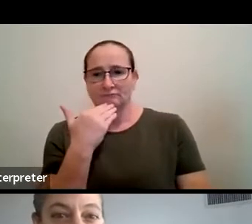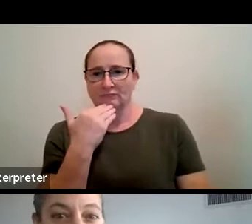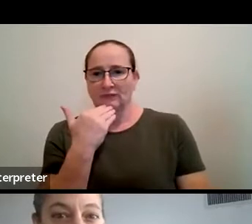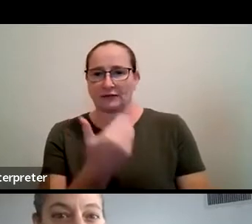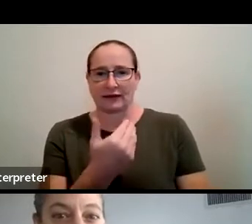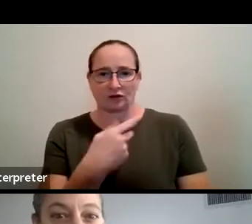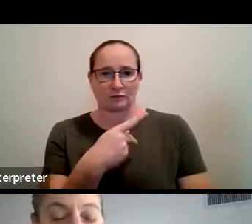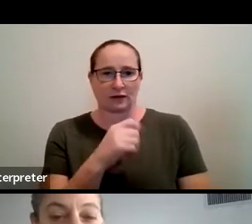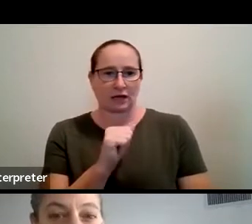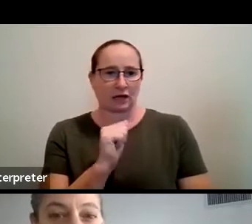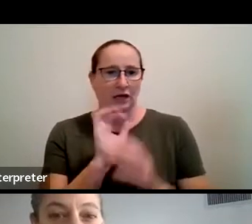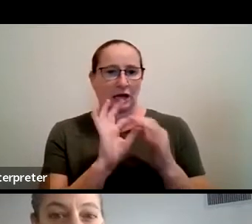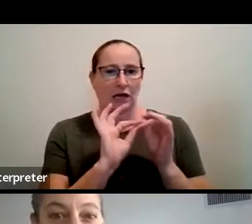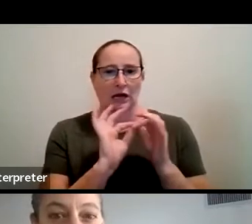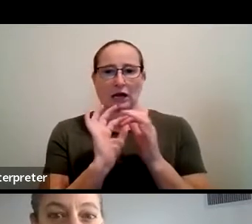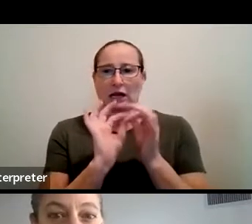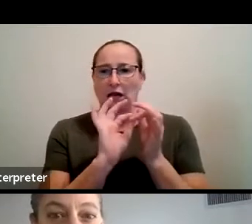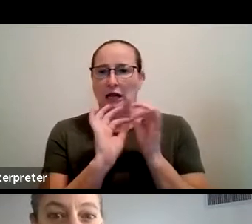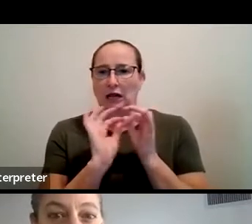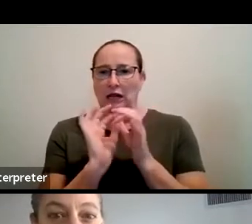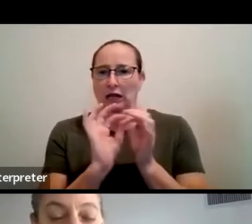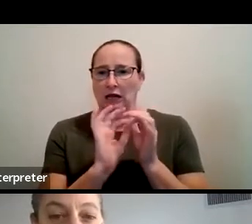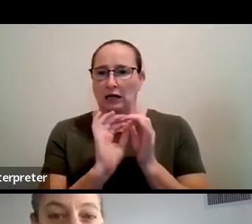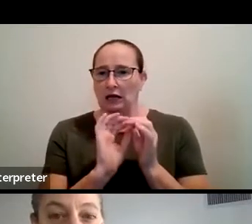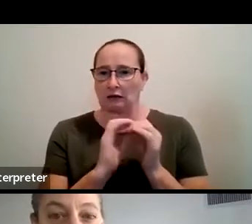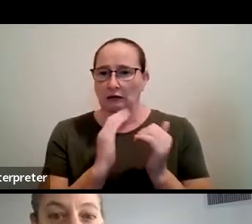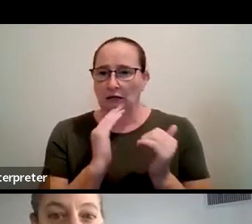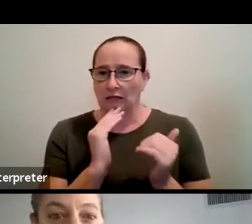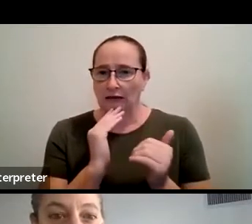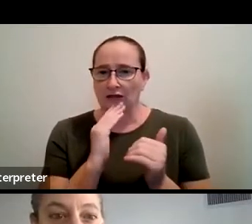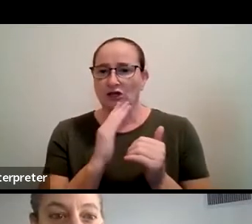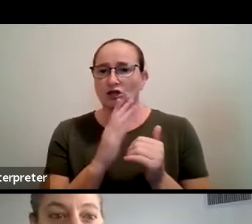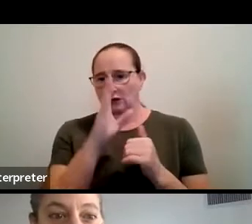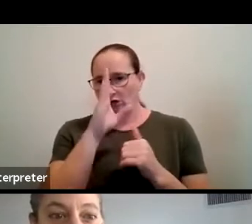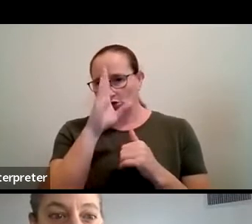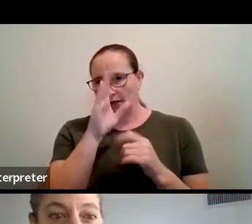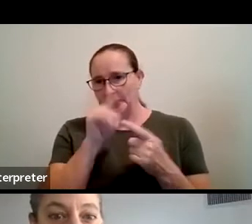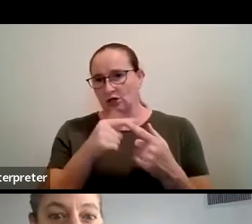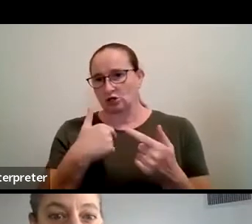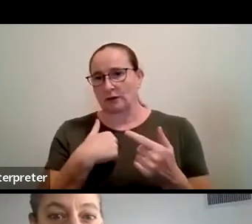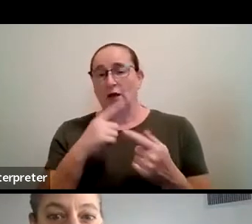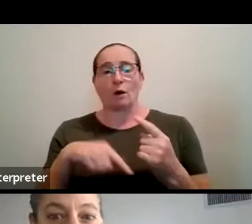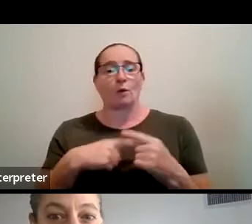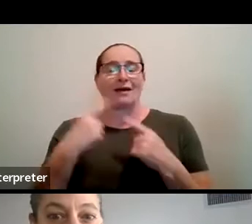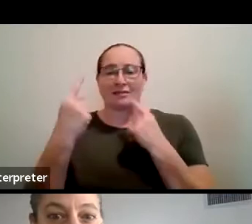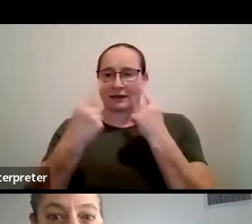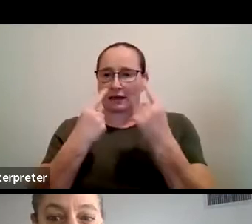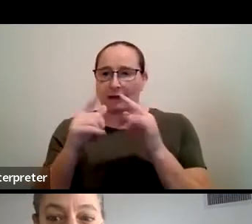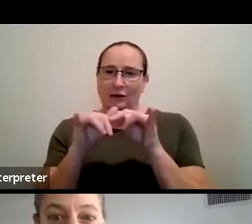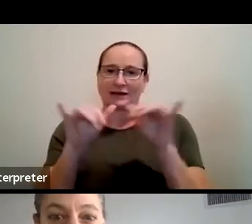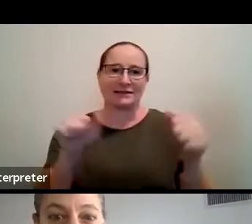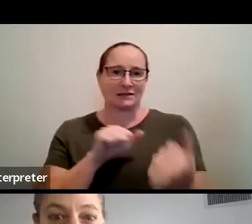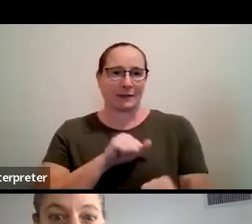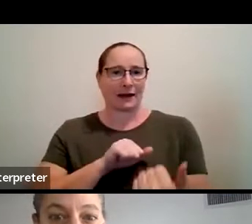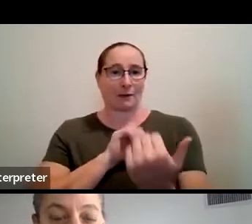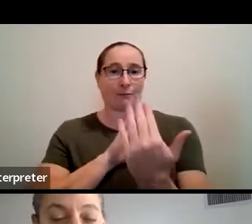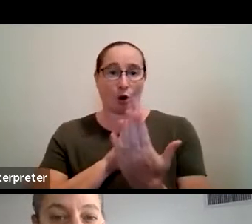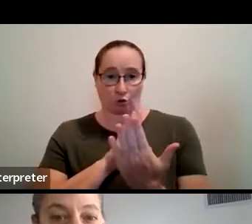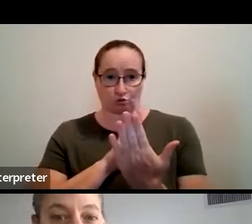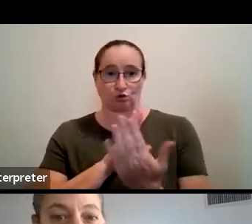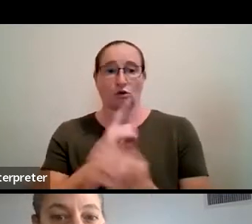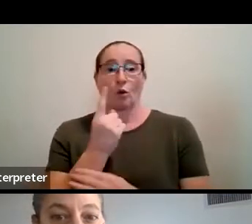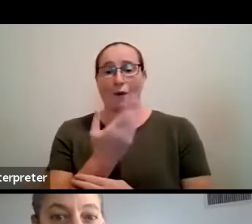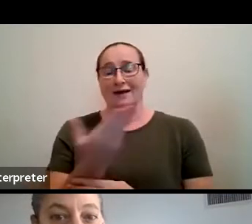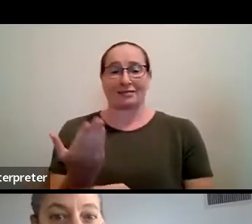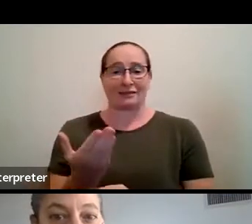for that generally, and for directing it to me. When we think about a systematic approach, one of the things